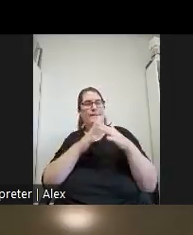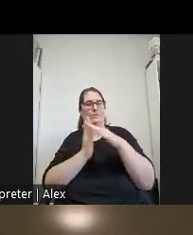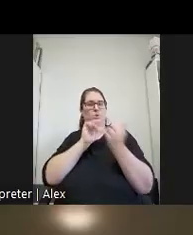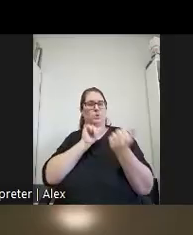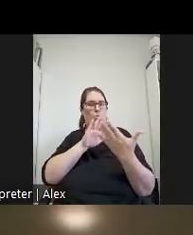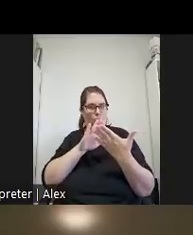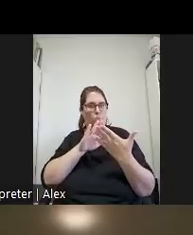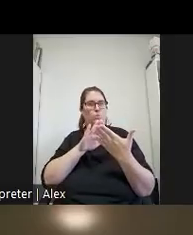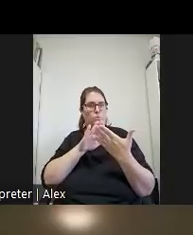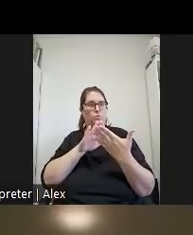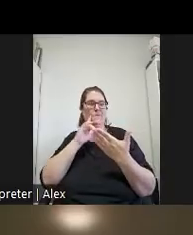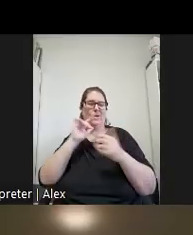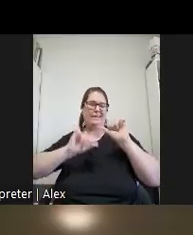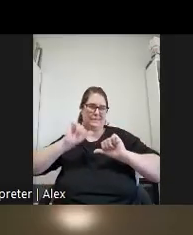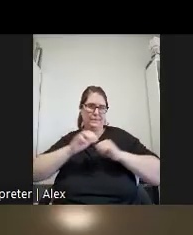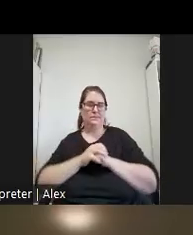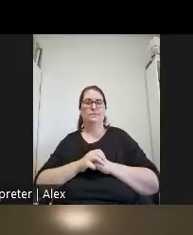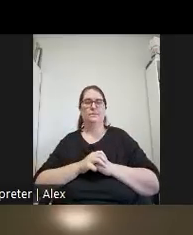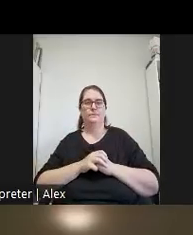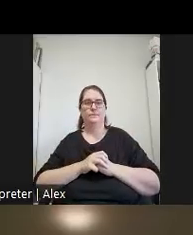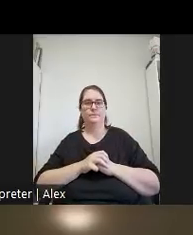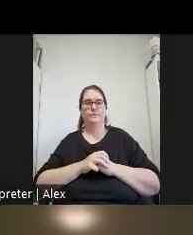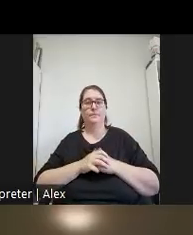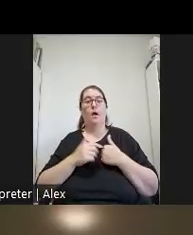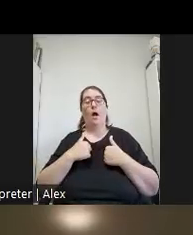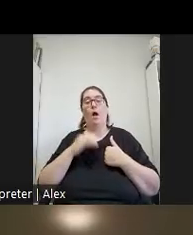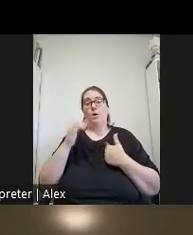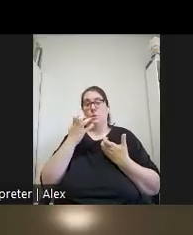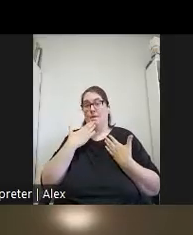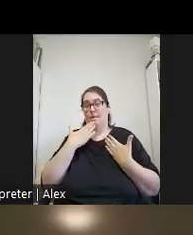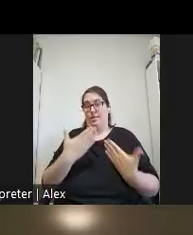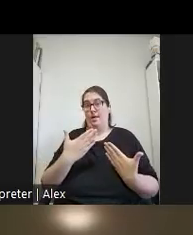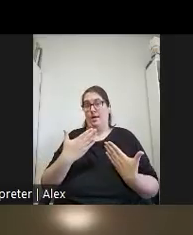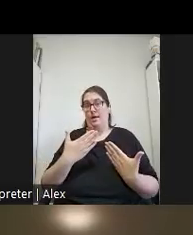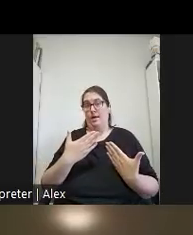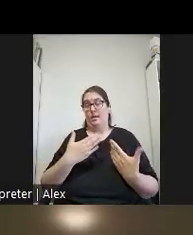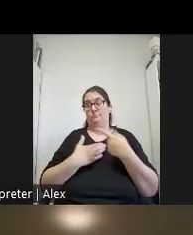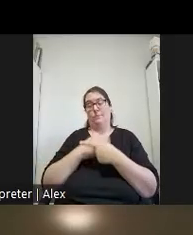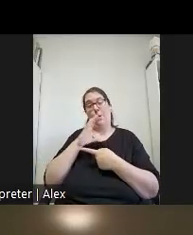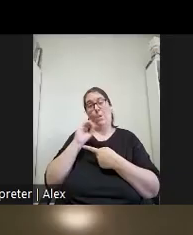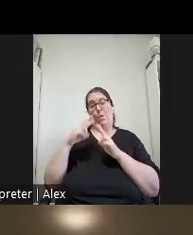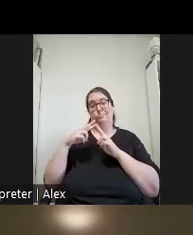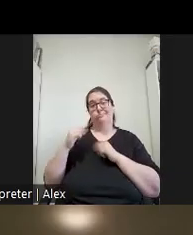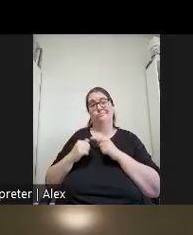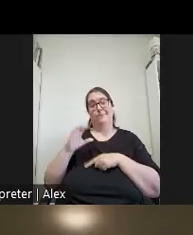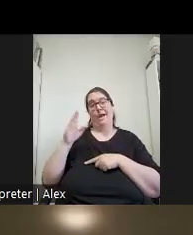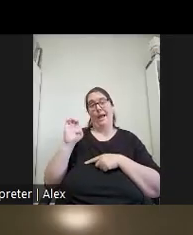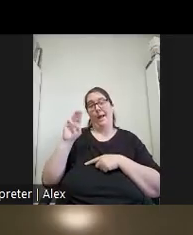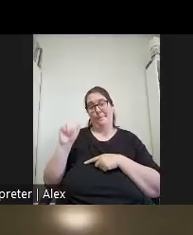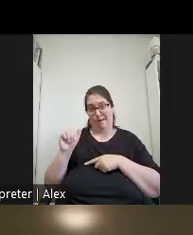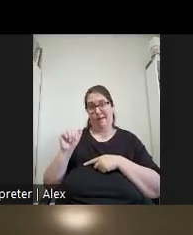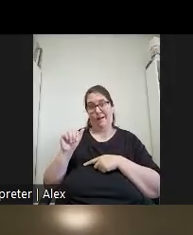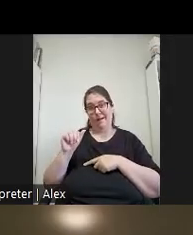risk assessment. I also want to thank my co-presenter, Emma, for joining me, as well as